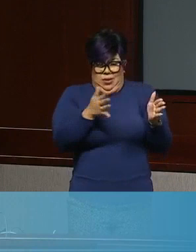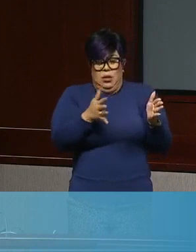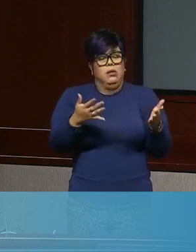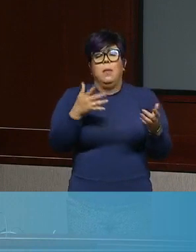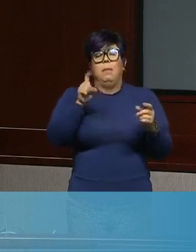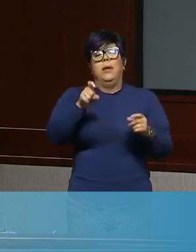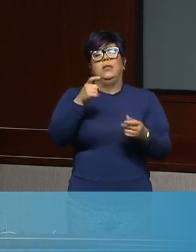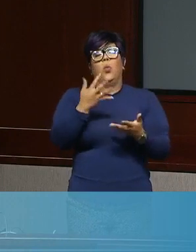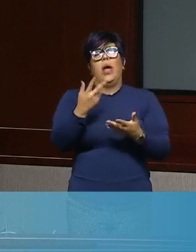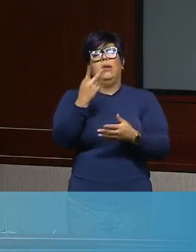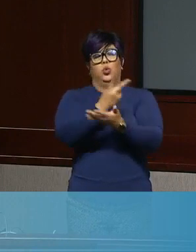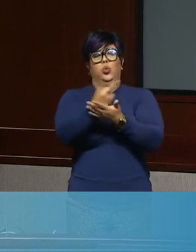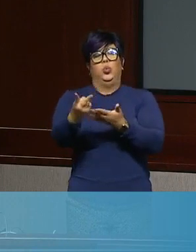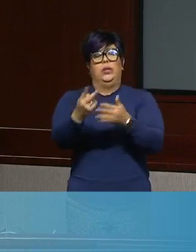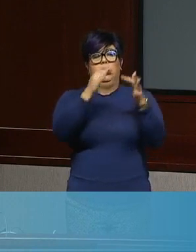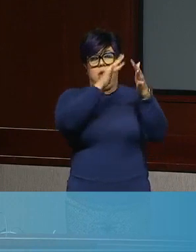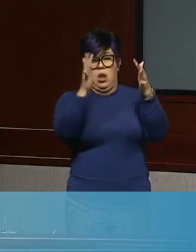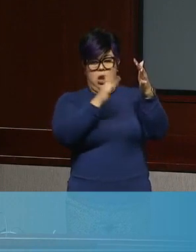to that.